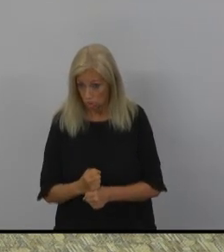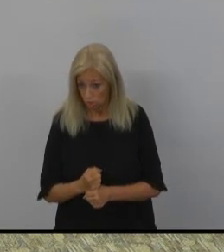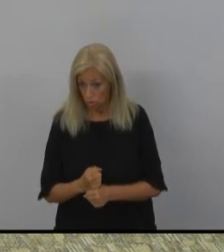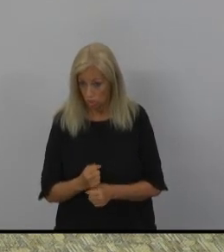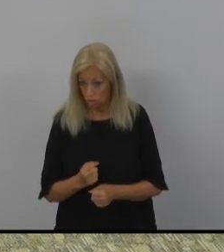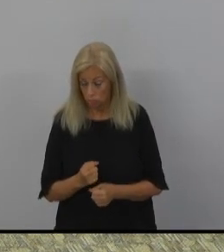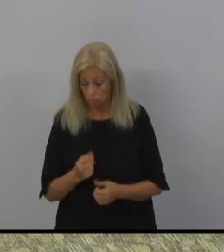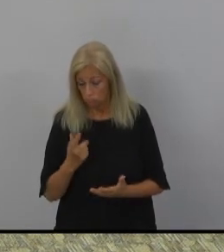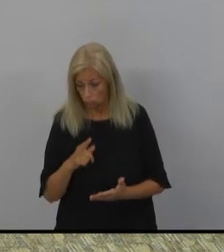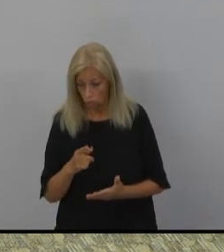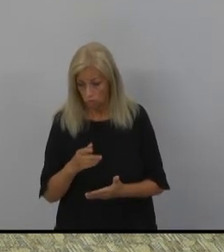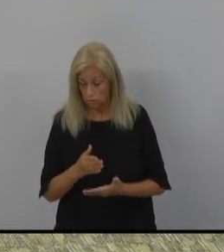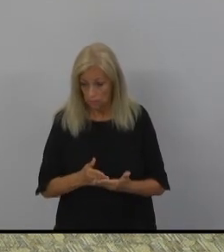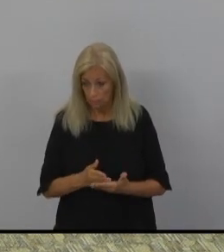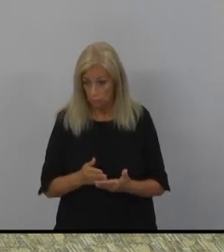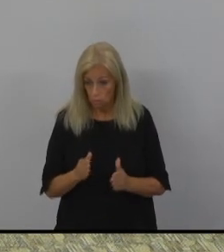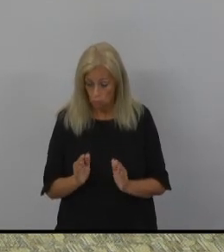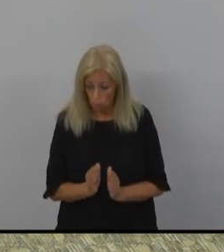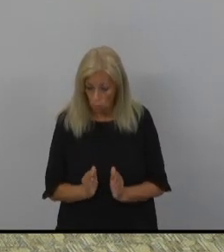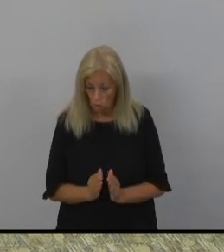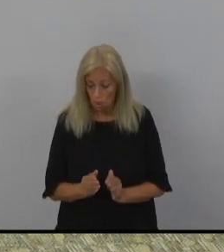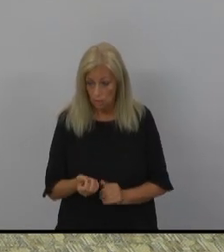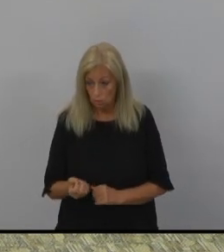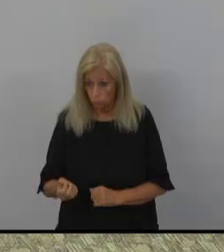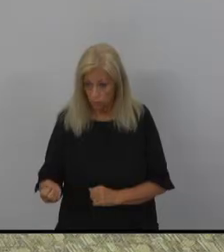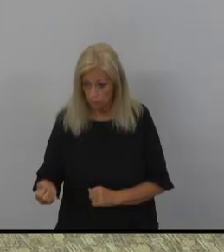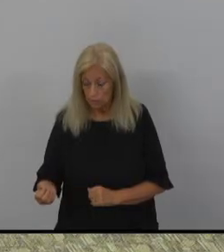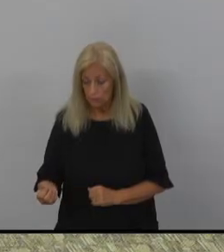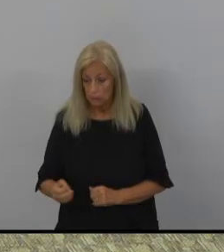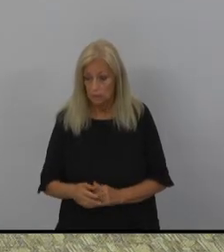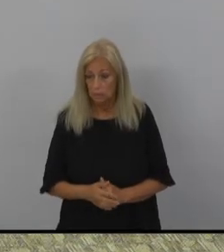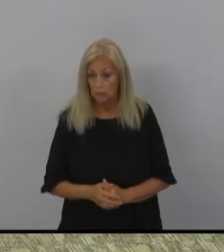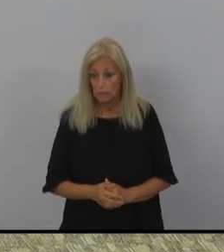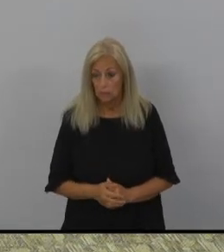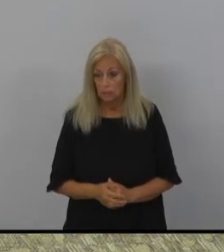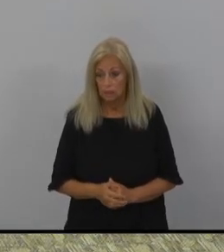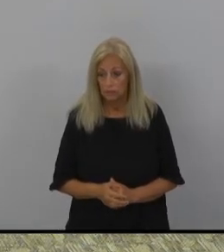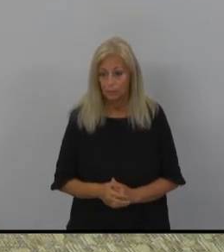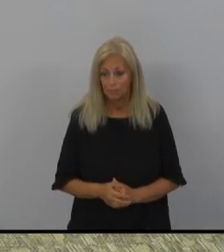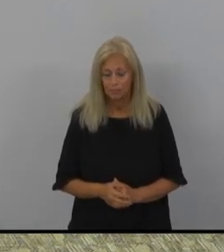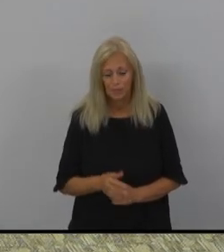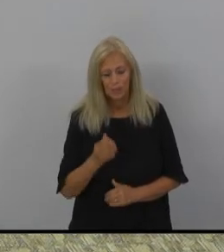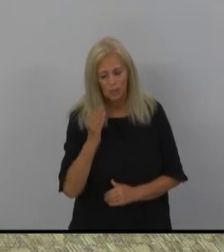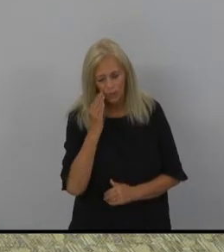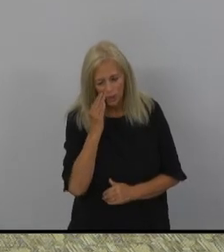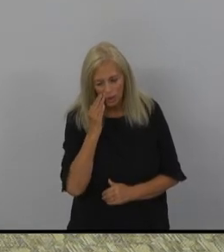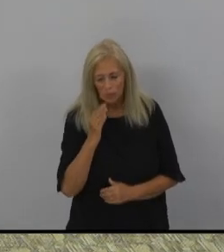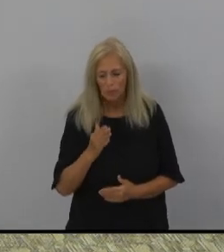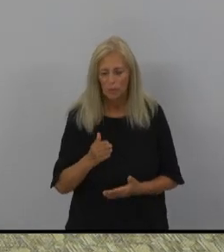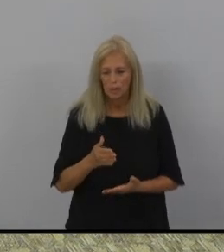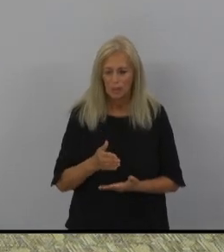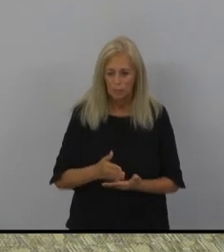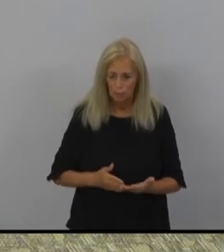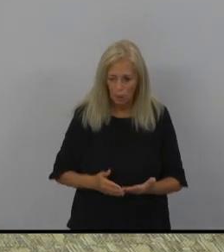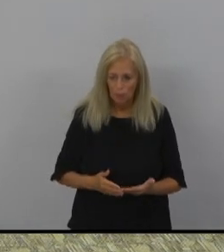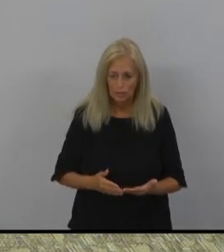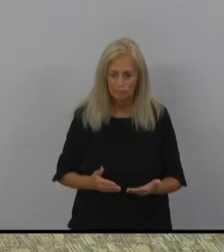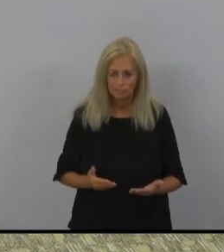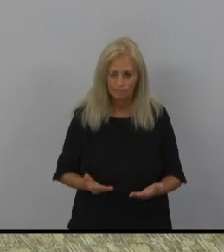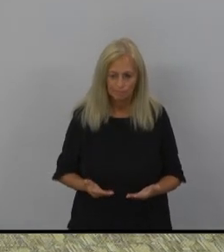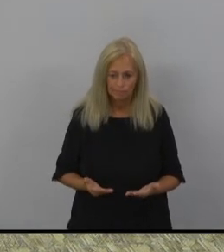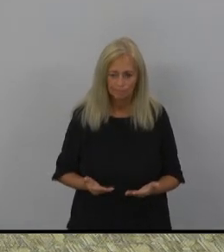the small equipment items that we got. But yeah, part of the thing